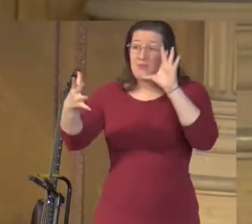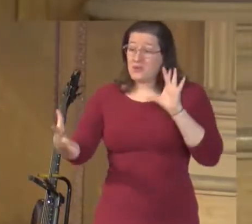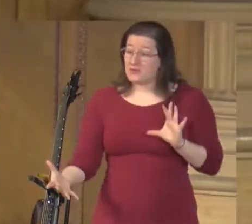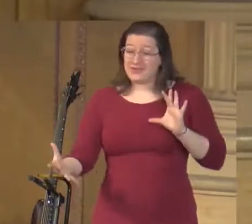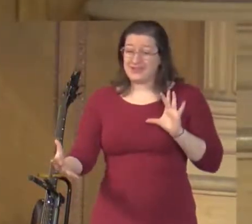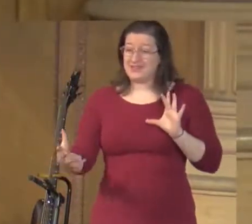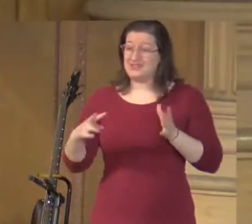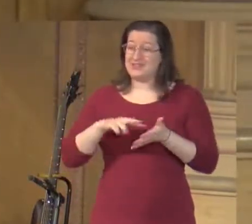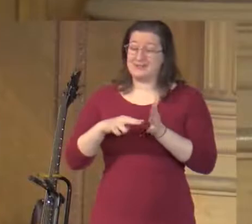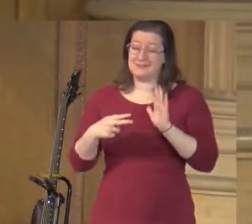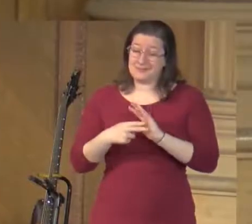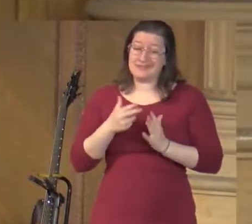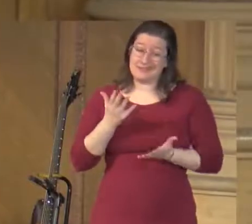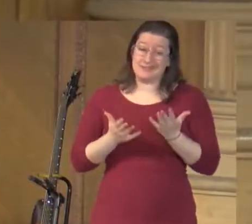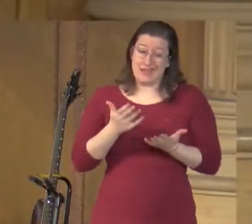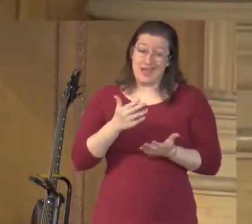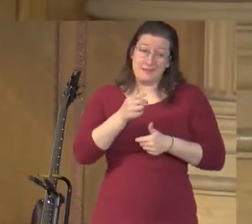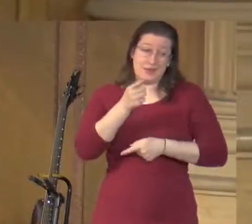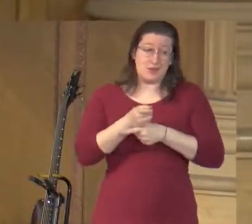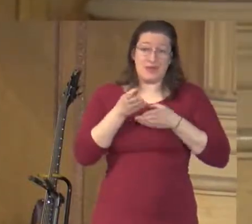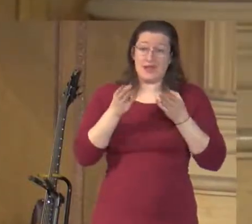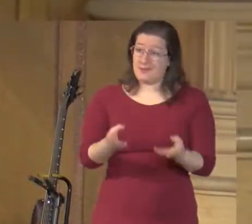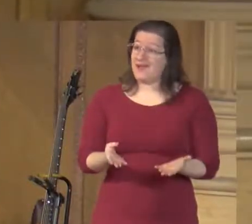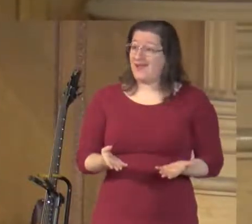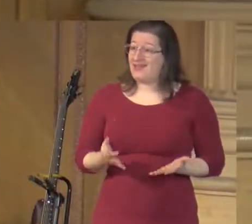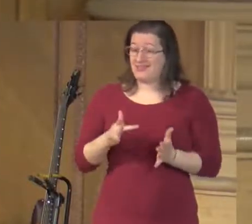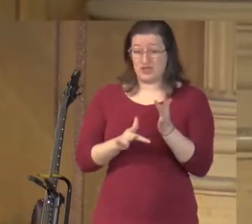track, but that you're on the track that Jesus walked on.